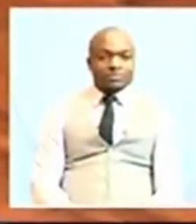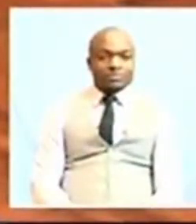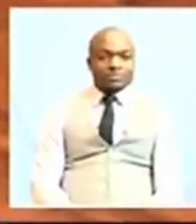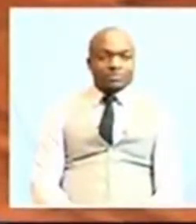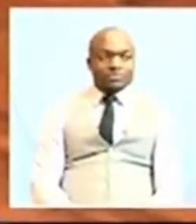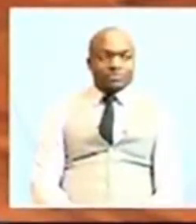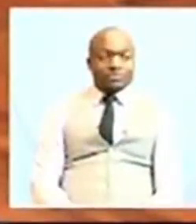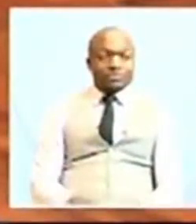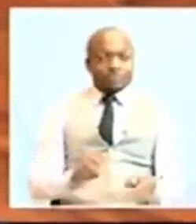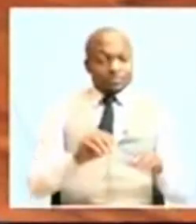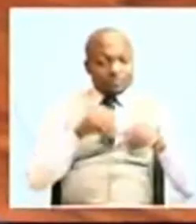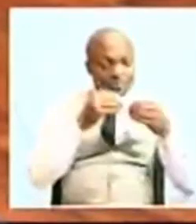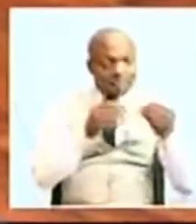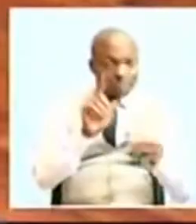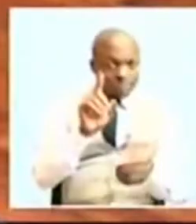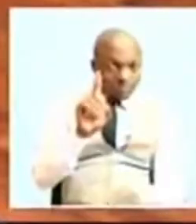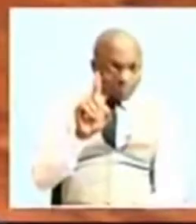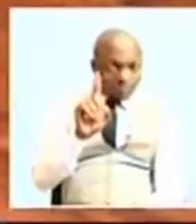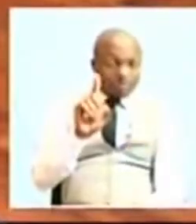the allocation is